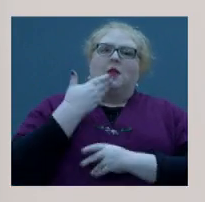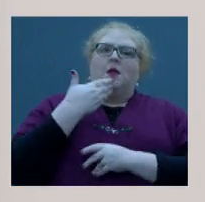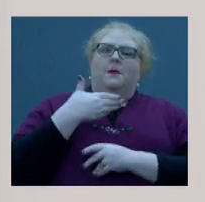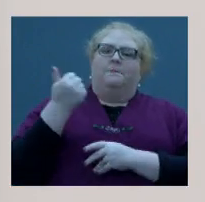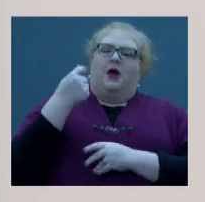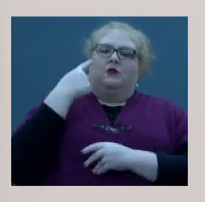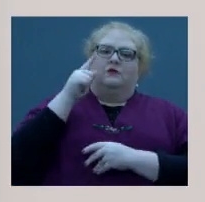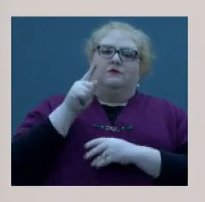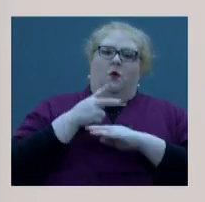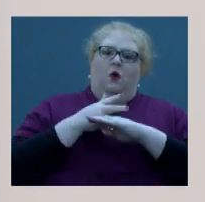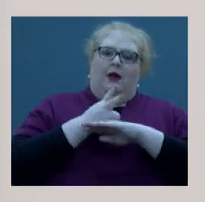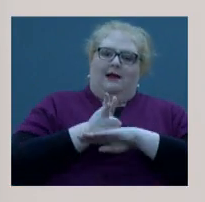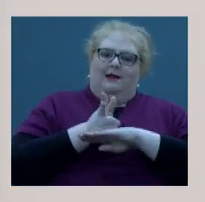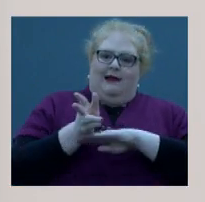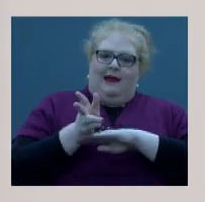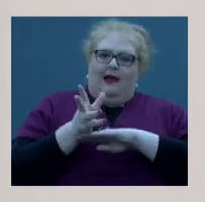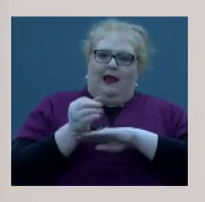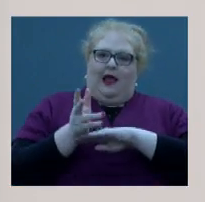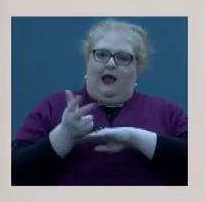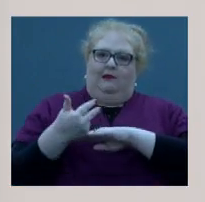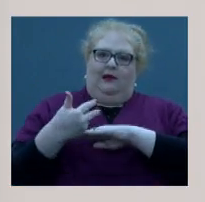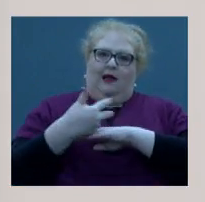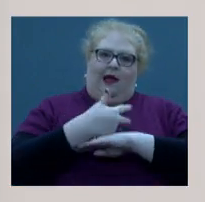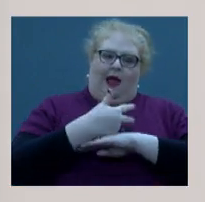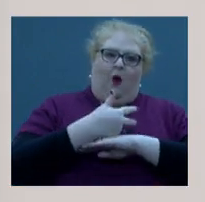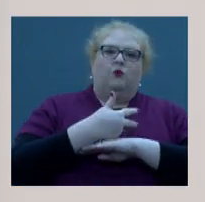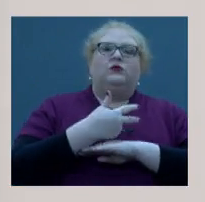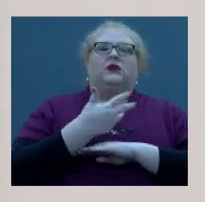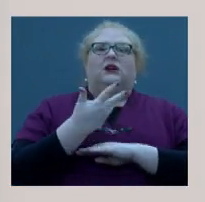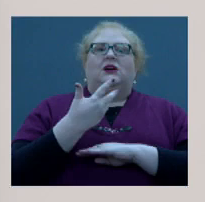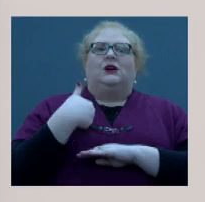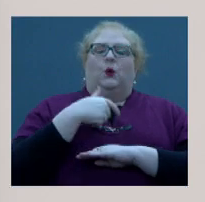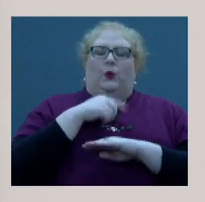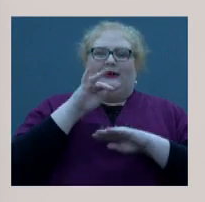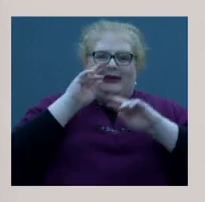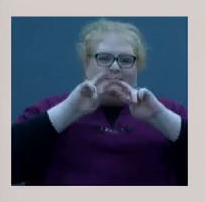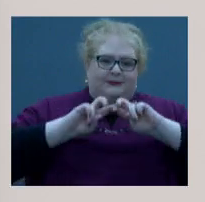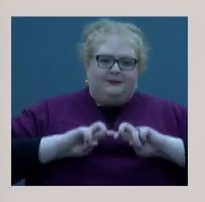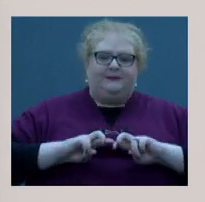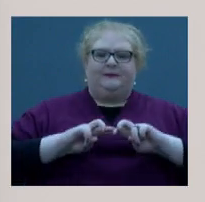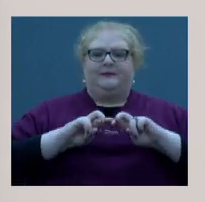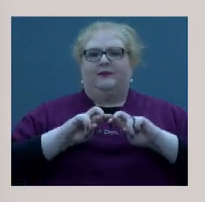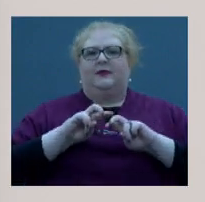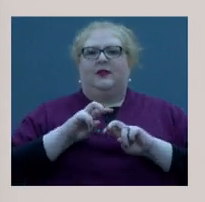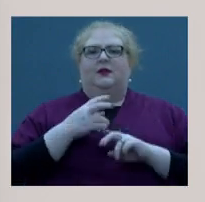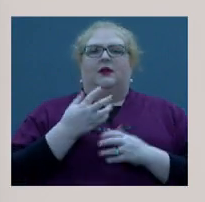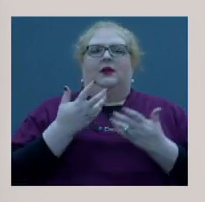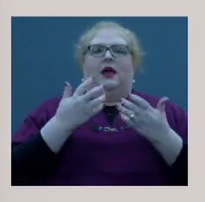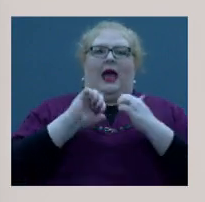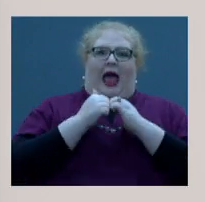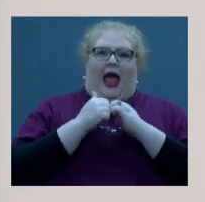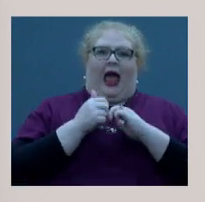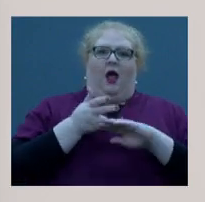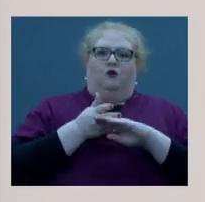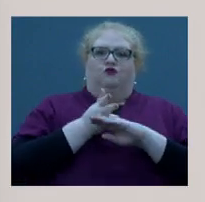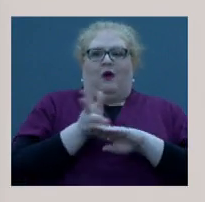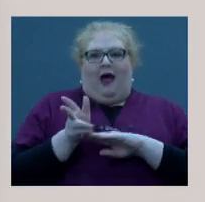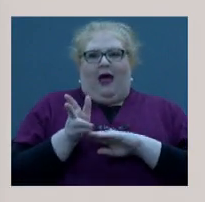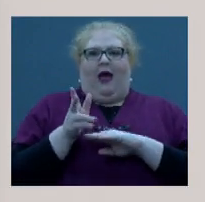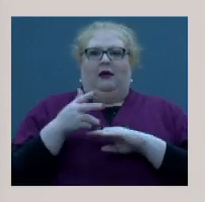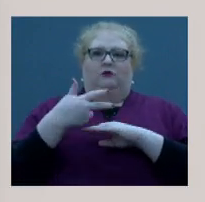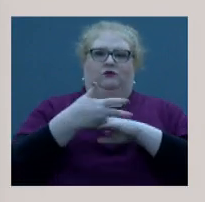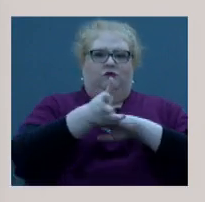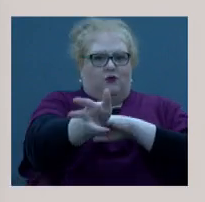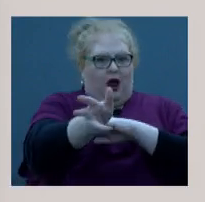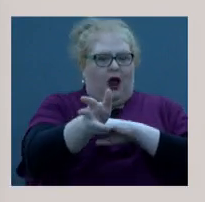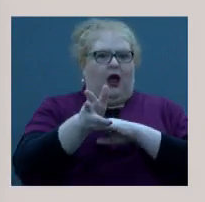know, support that, because we worked through some of the drive locations, you know, the right in, right out, and the access road.